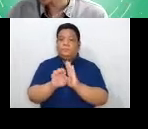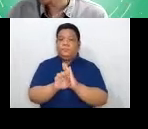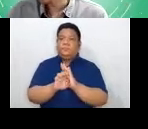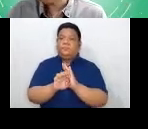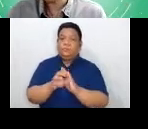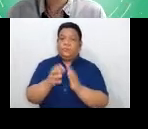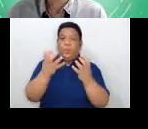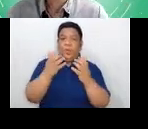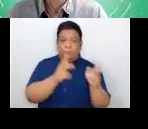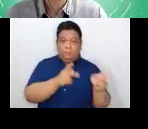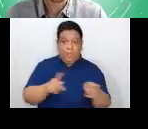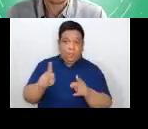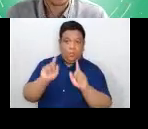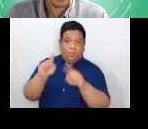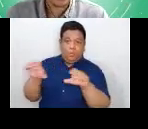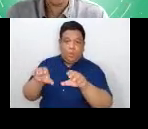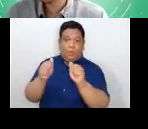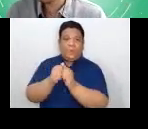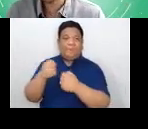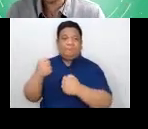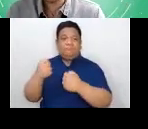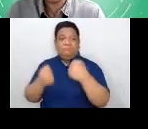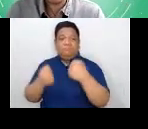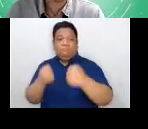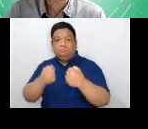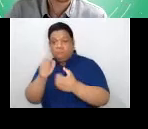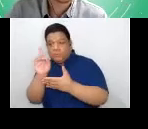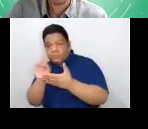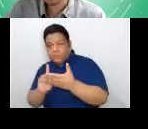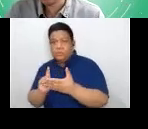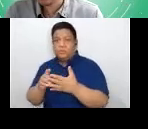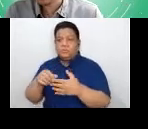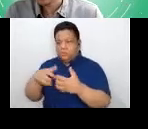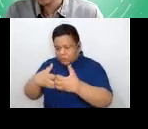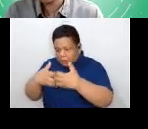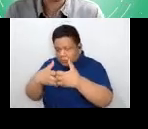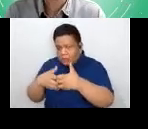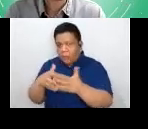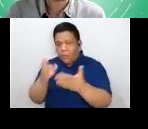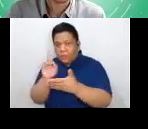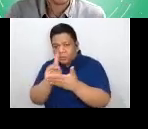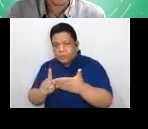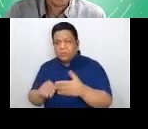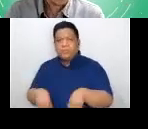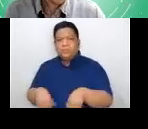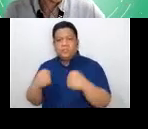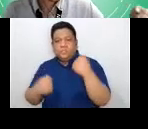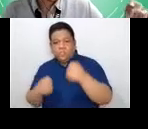a, if you want to do automobile design, right? And you wanted to design engines, you wanted to design car body